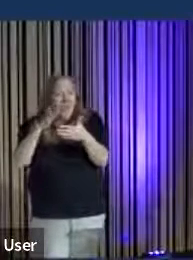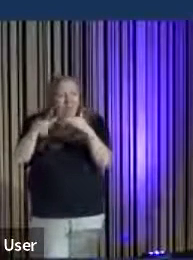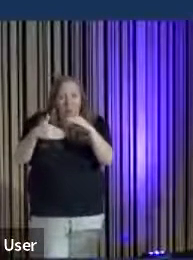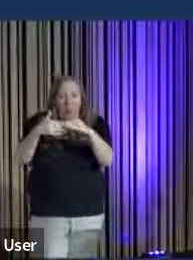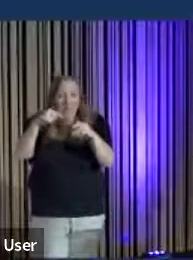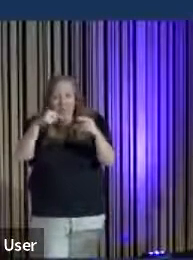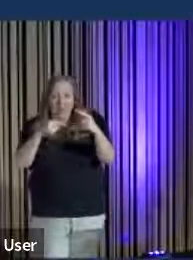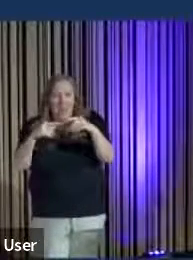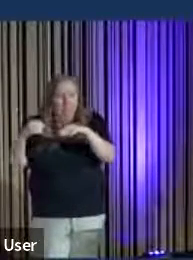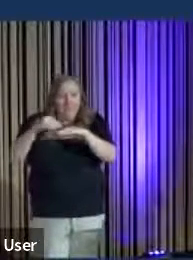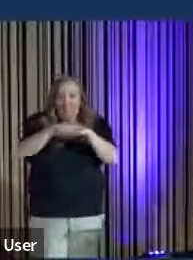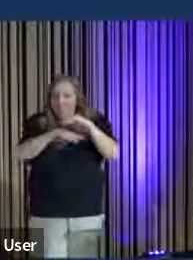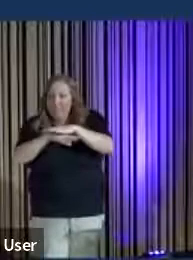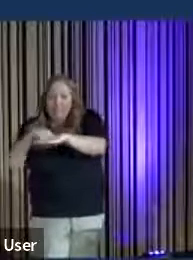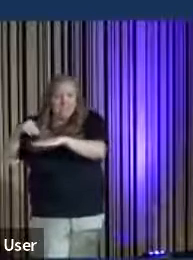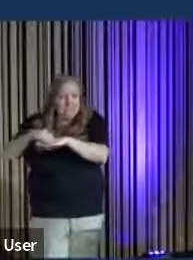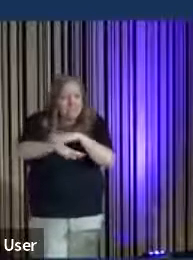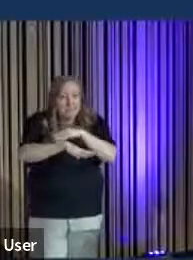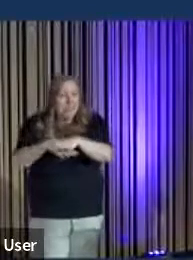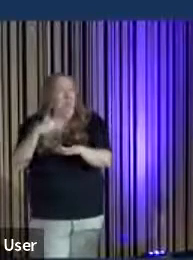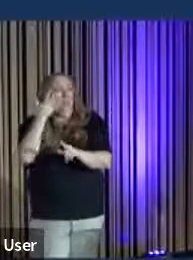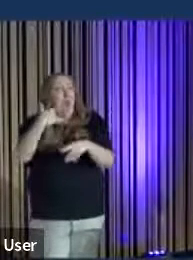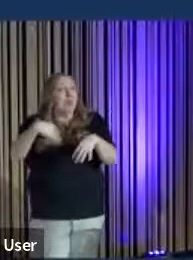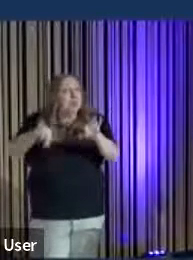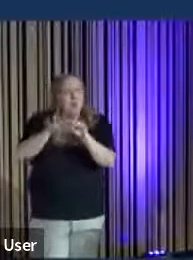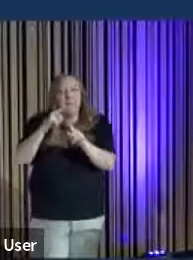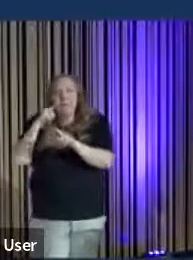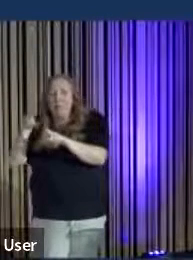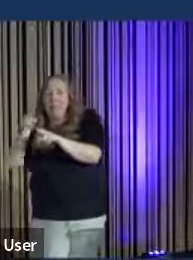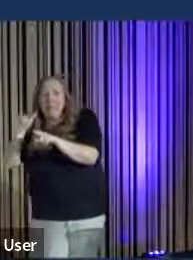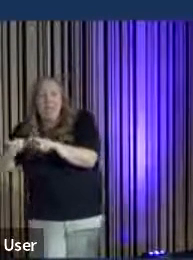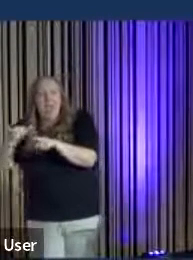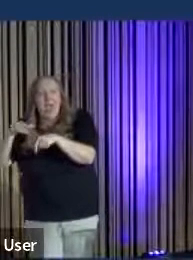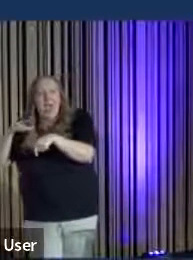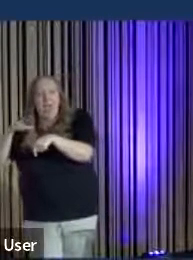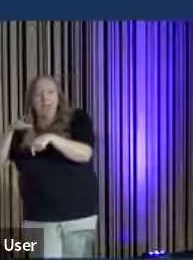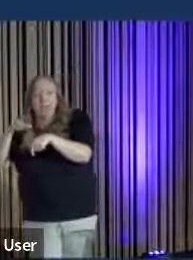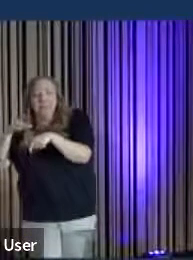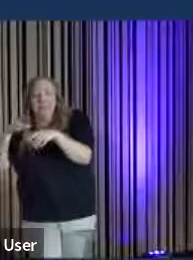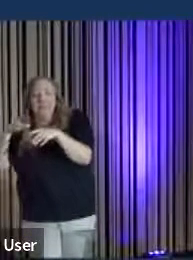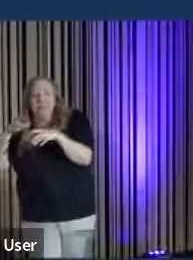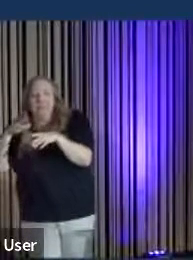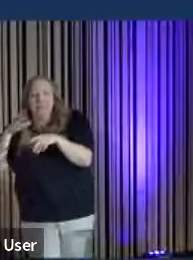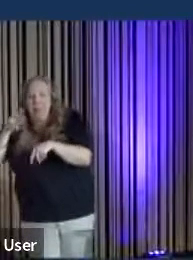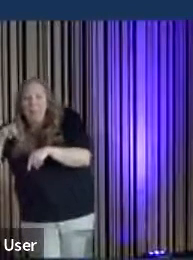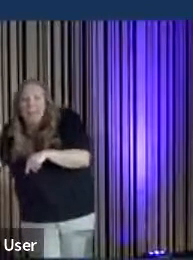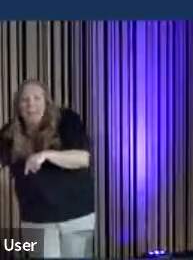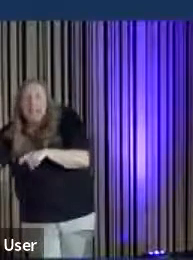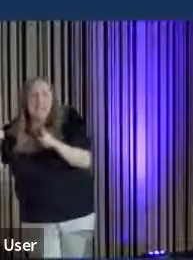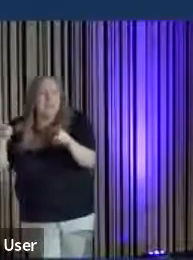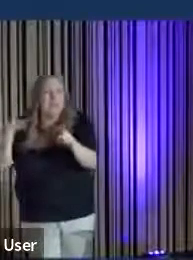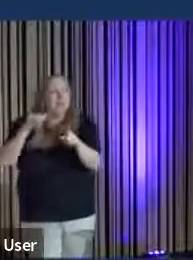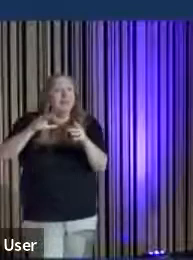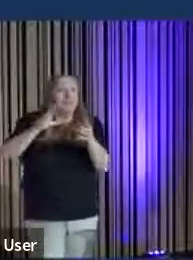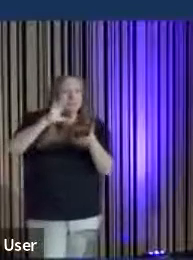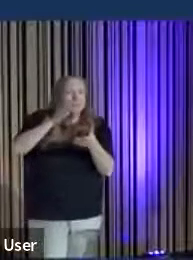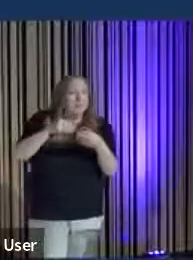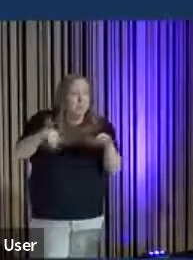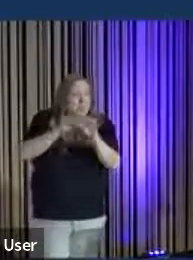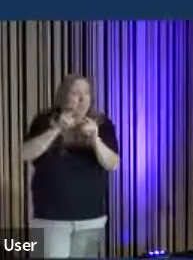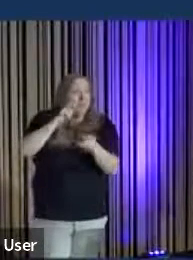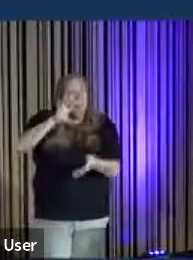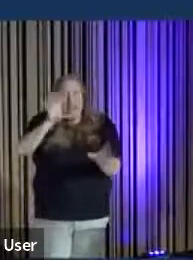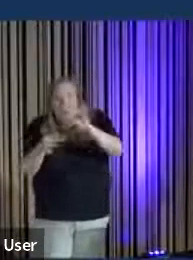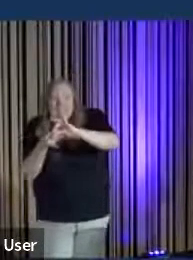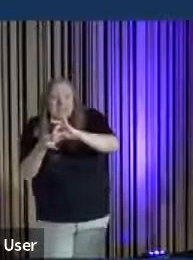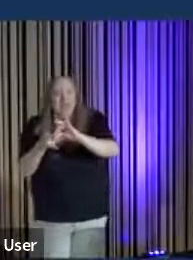they're doing, okay? Why is it important for them? Why is it important for the ecosystem? Why is it important for the functioning of the whole